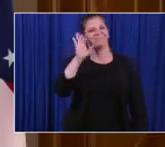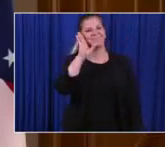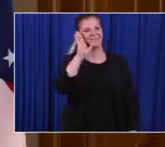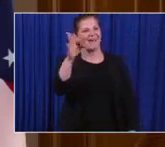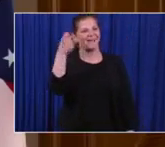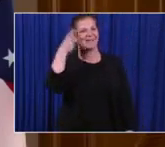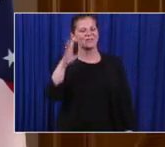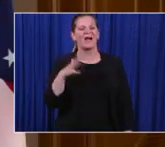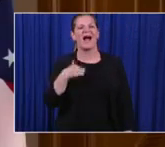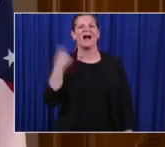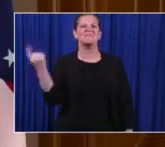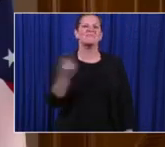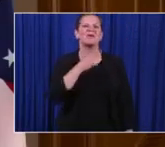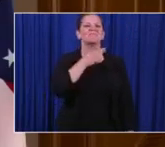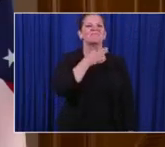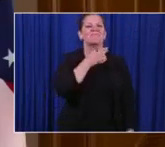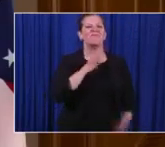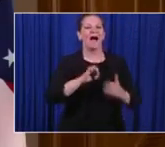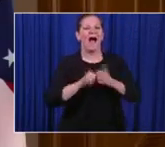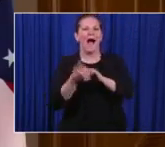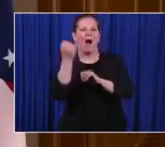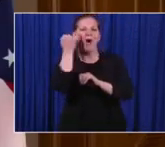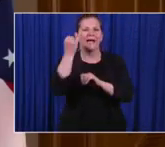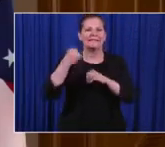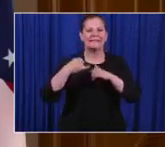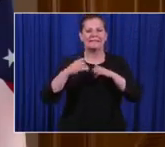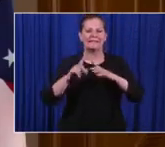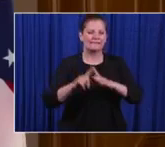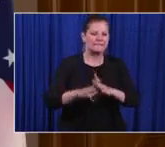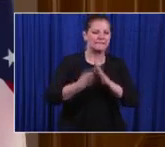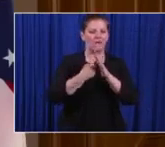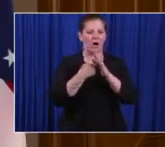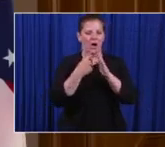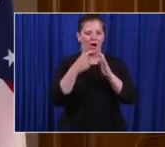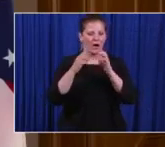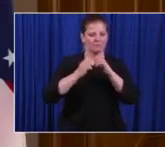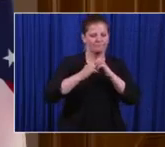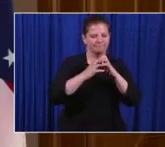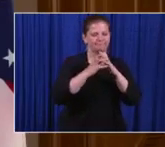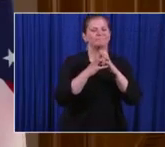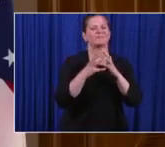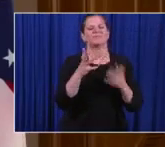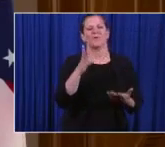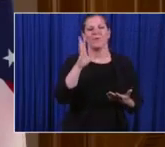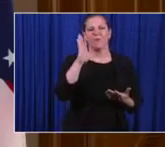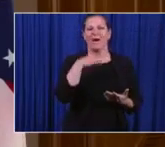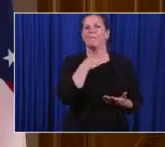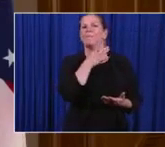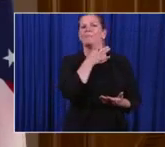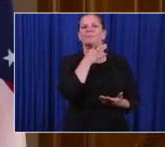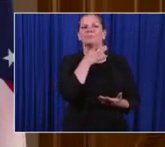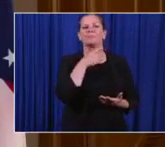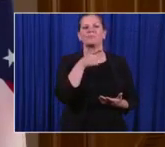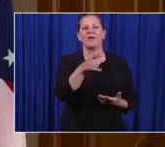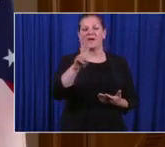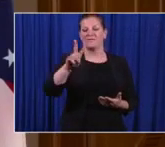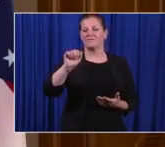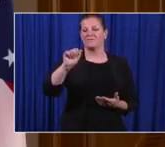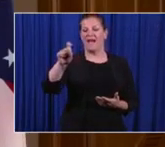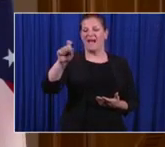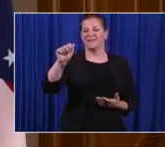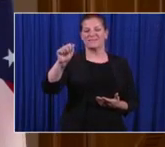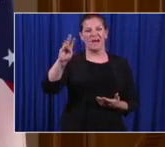always interested in the genesis of an idea. You've talked a little bit about it, but what other things were you considering with regard to Vax-A-Million? What was